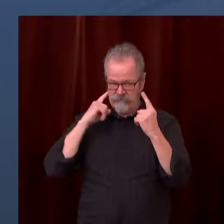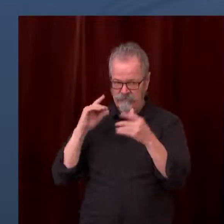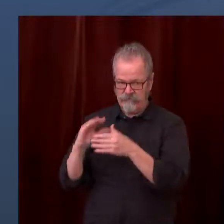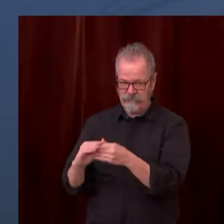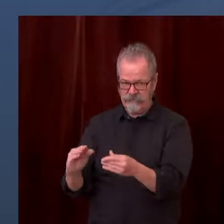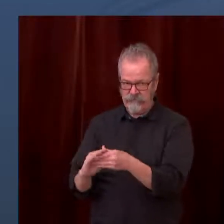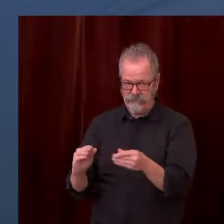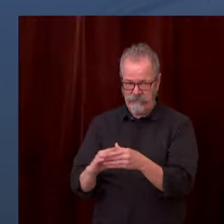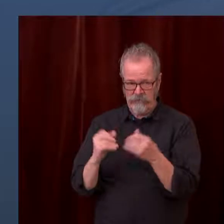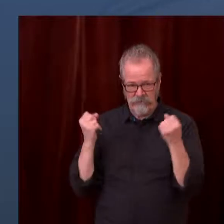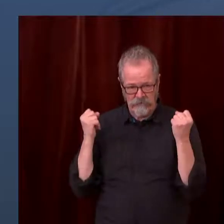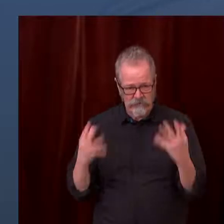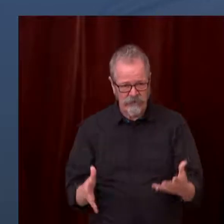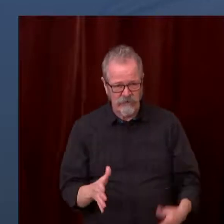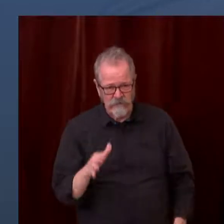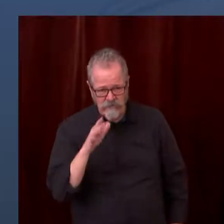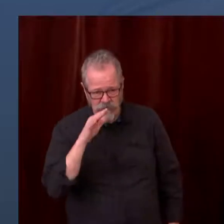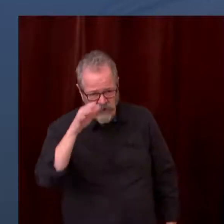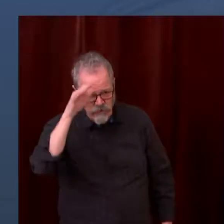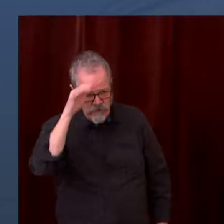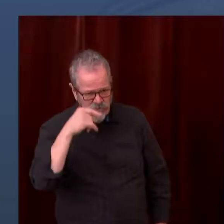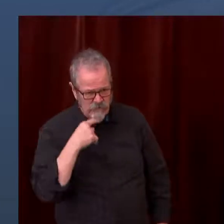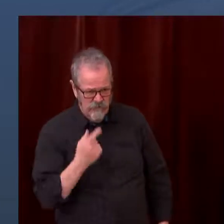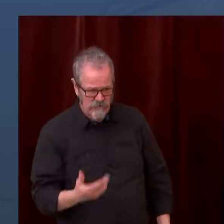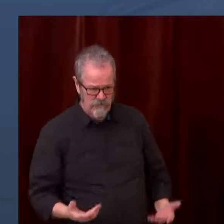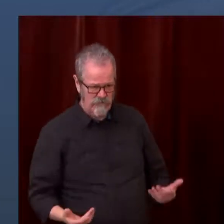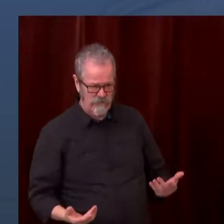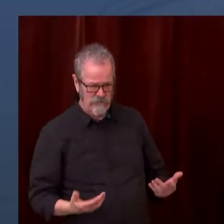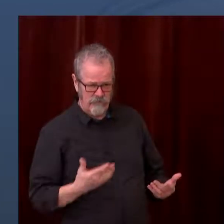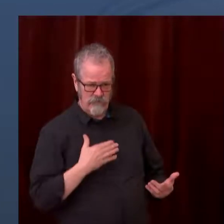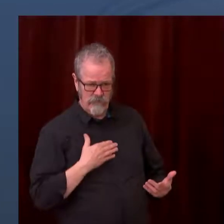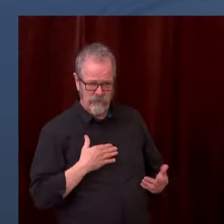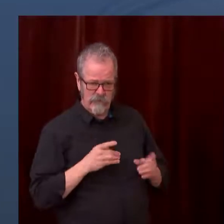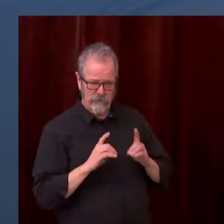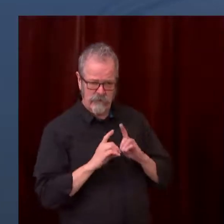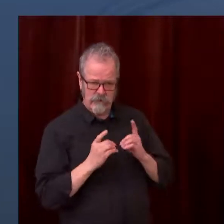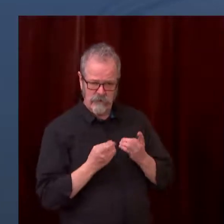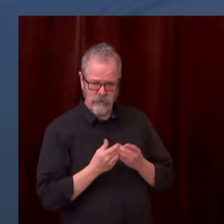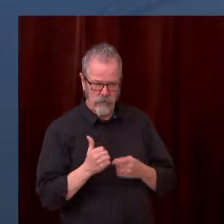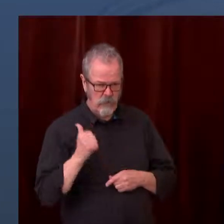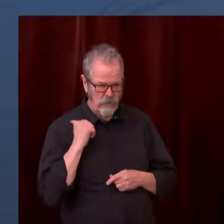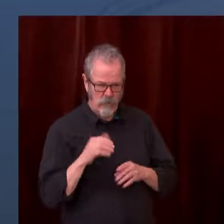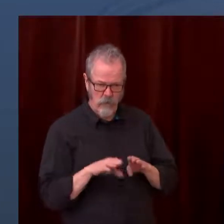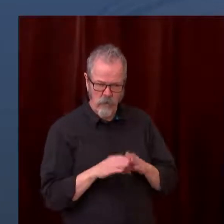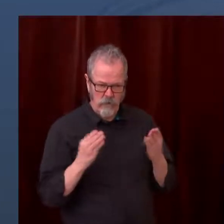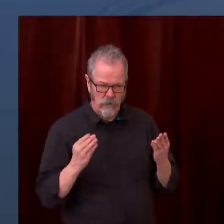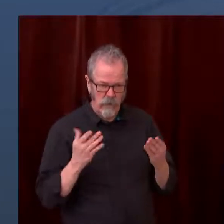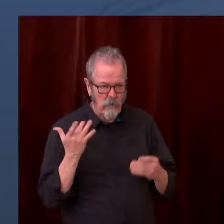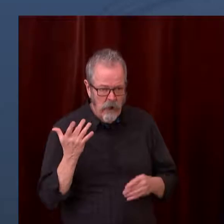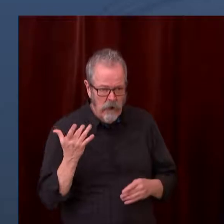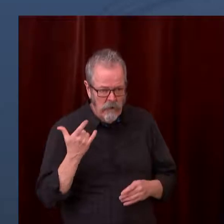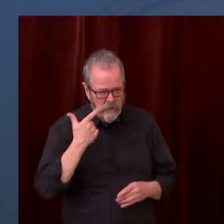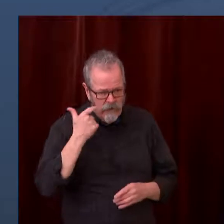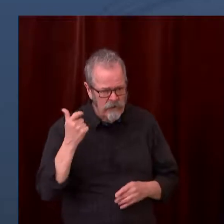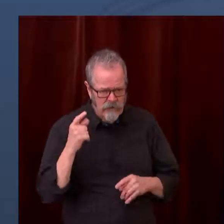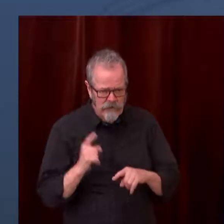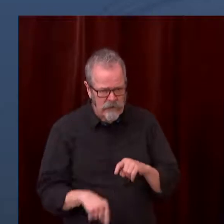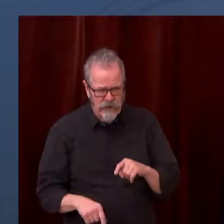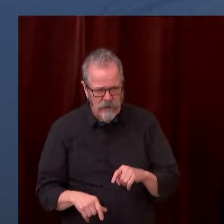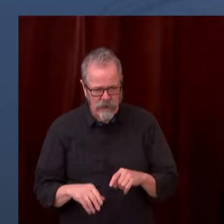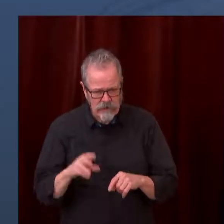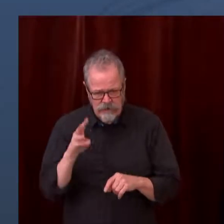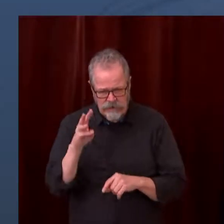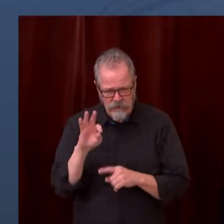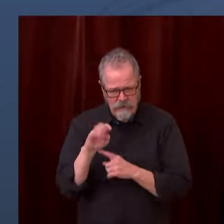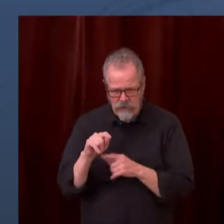opening. And they're wondering if there's anything you or DOH can do to get L&I to offer some flexibility. Also wondering if someone can remind people how